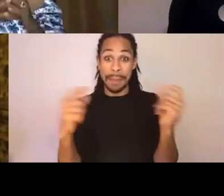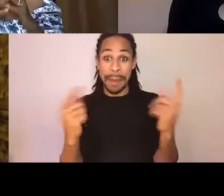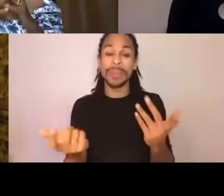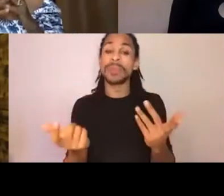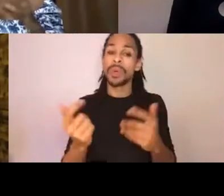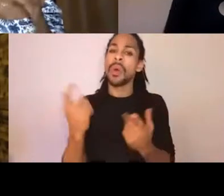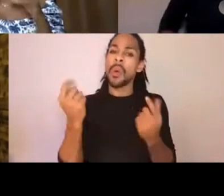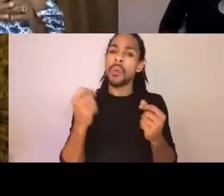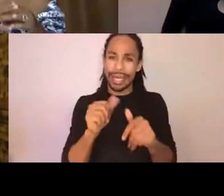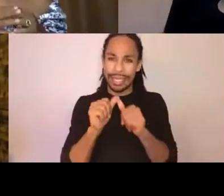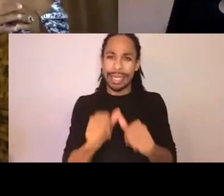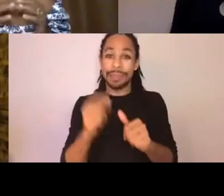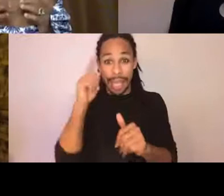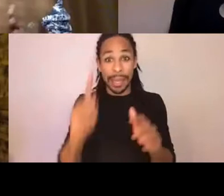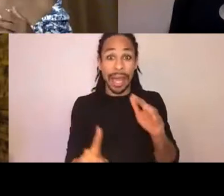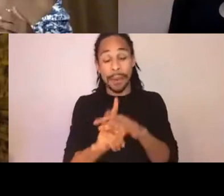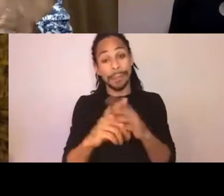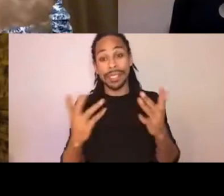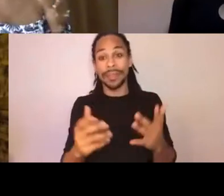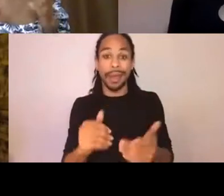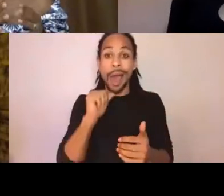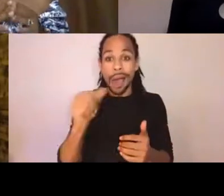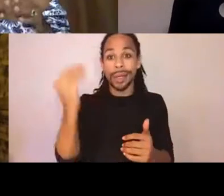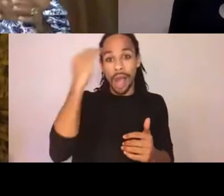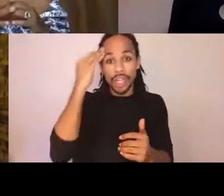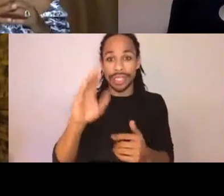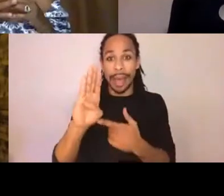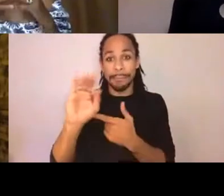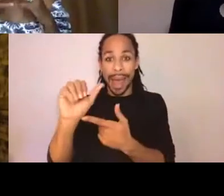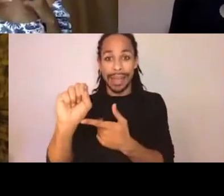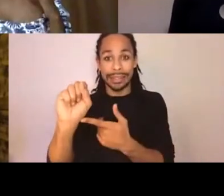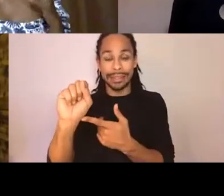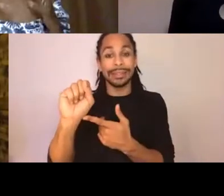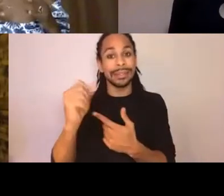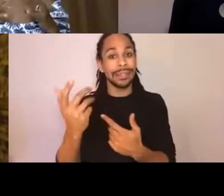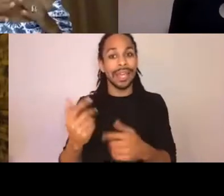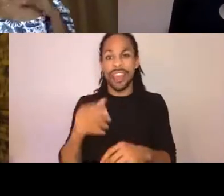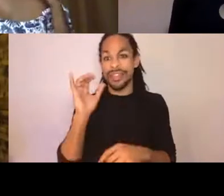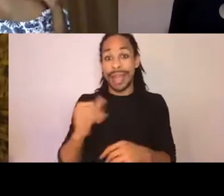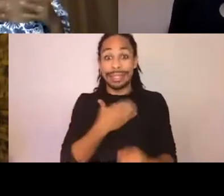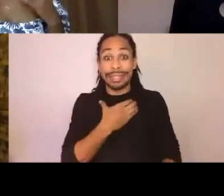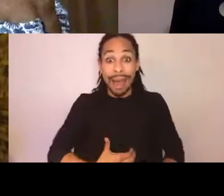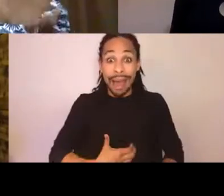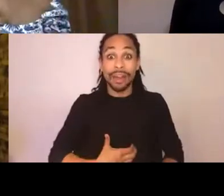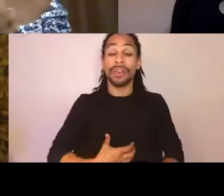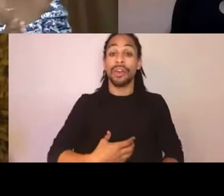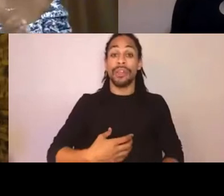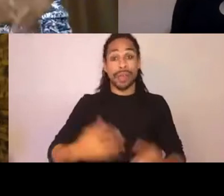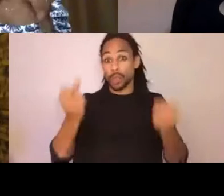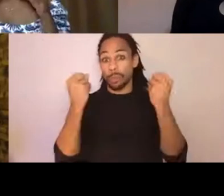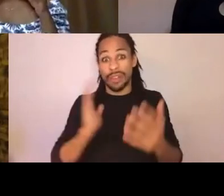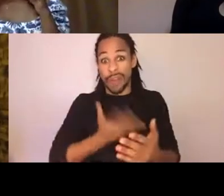all of the unconscious bias, right? This desire, like, that so many of our